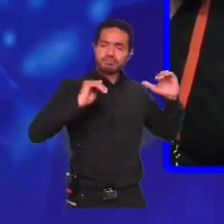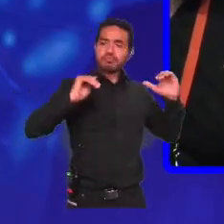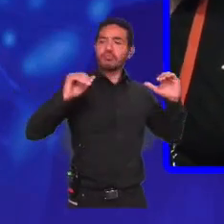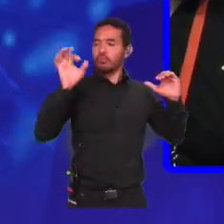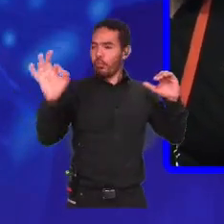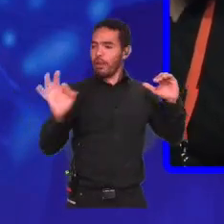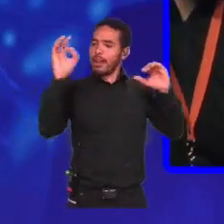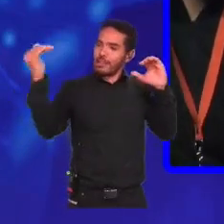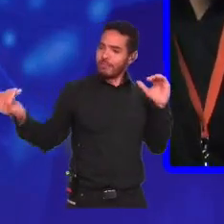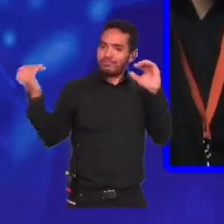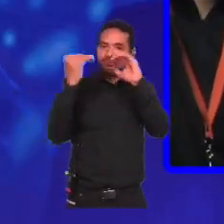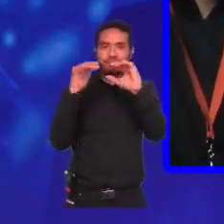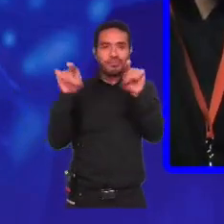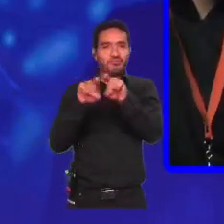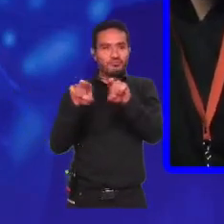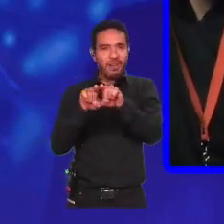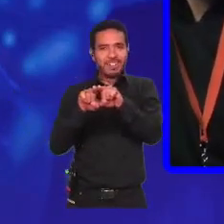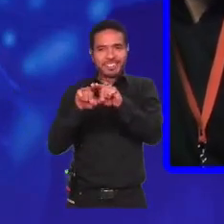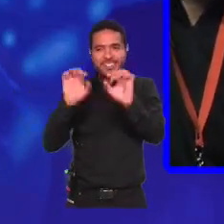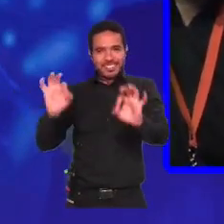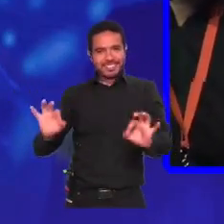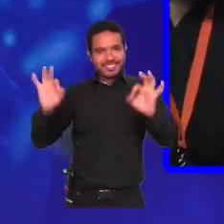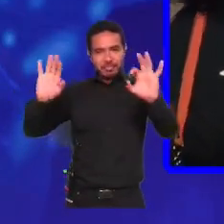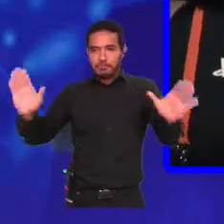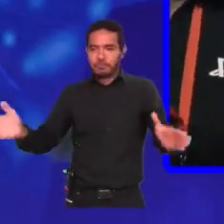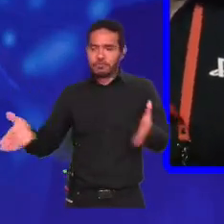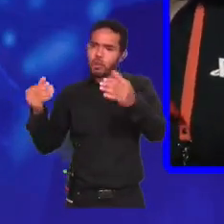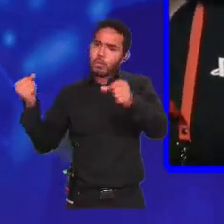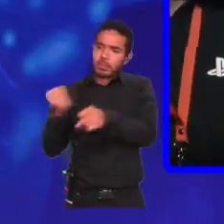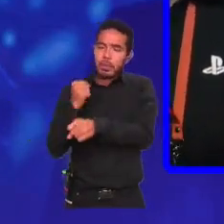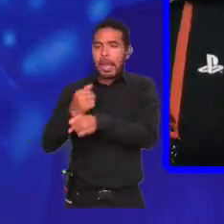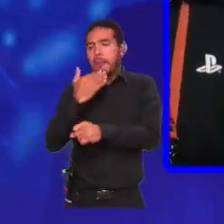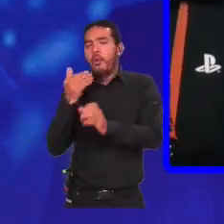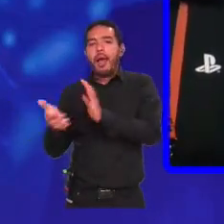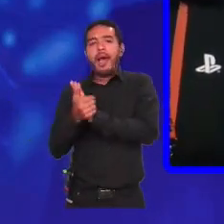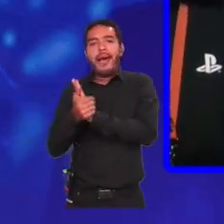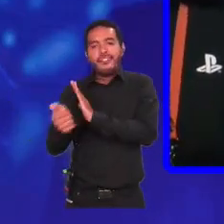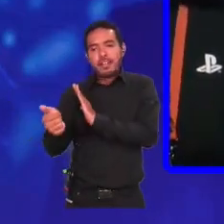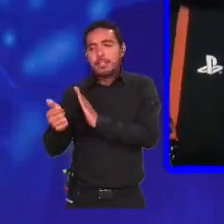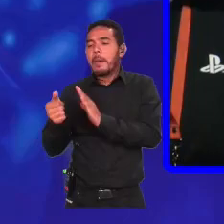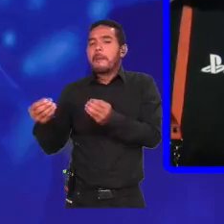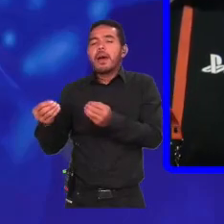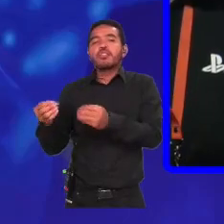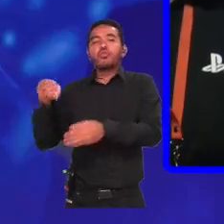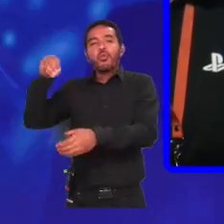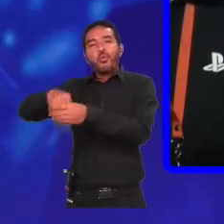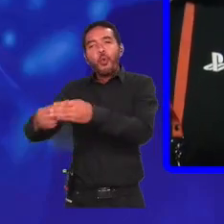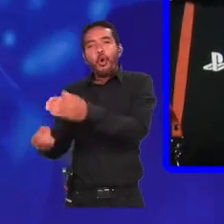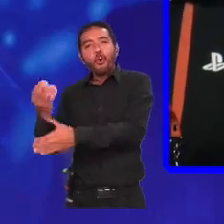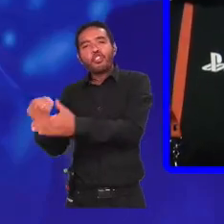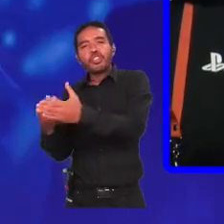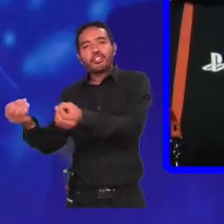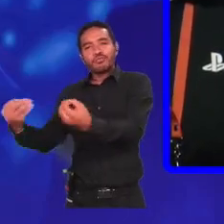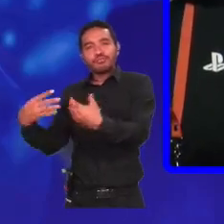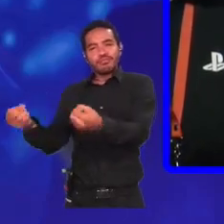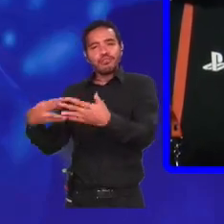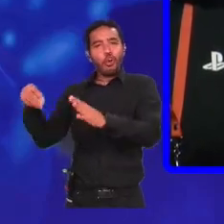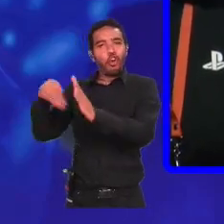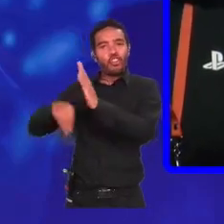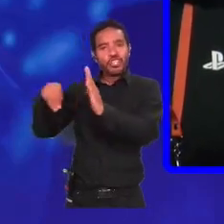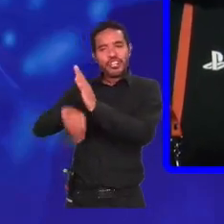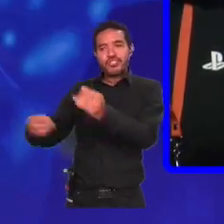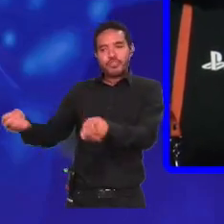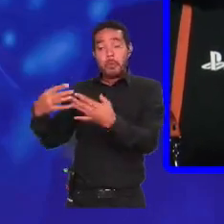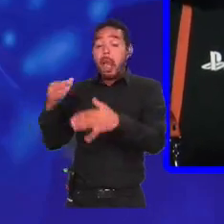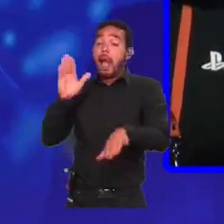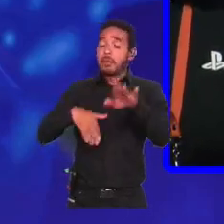us, also improves your ability to deliver content to us and solve our problems, because sometimes we don't see the problems in